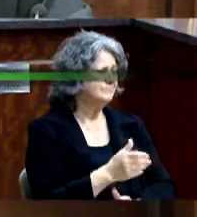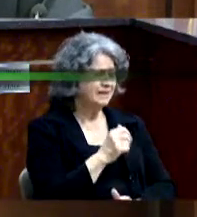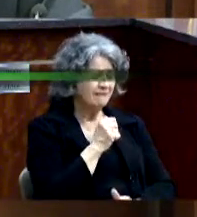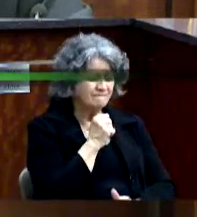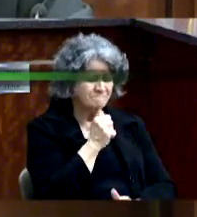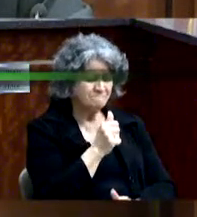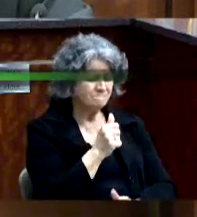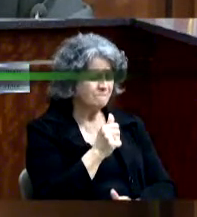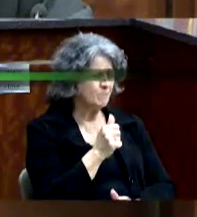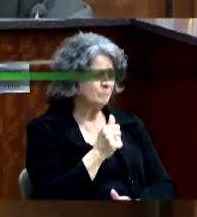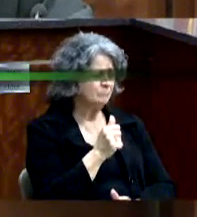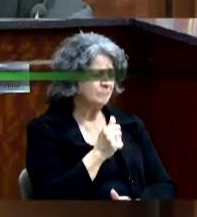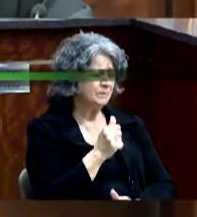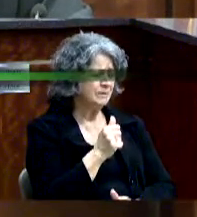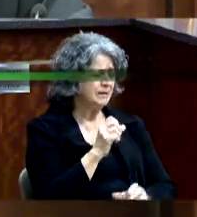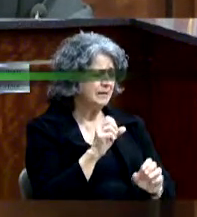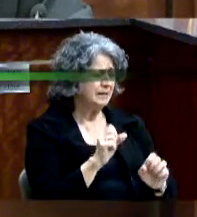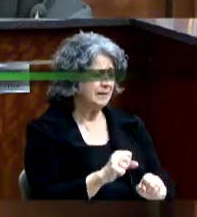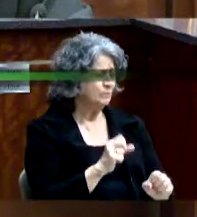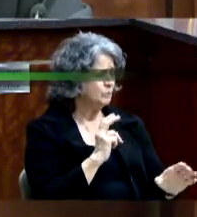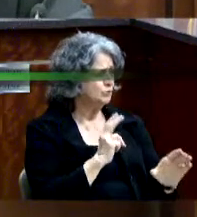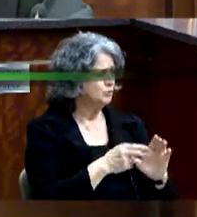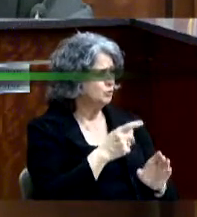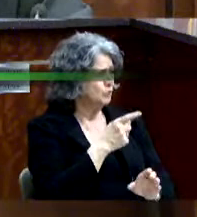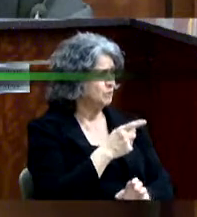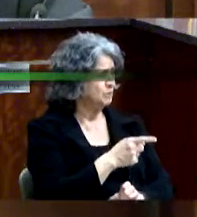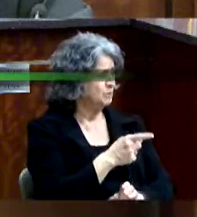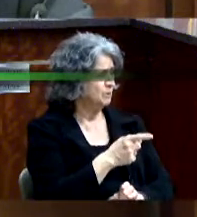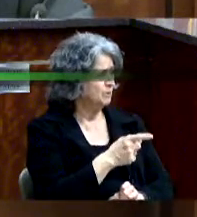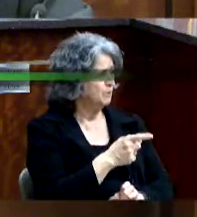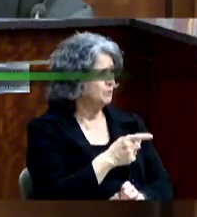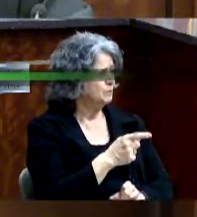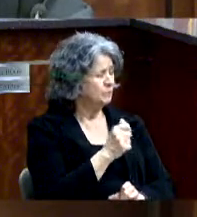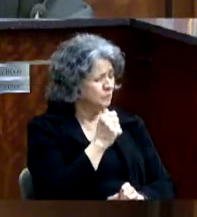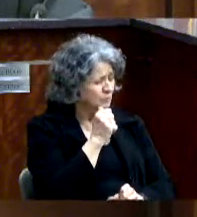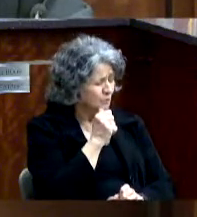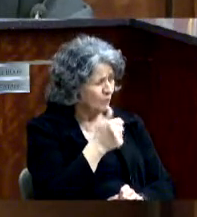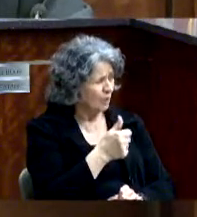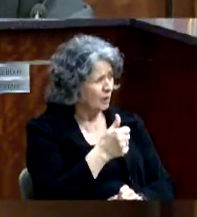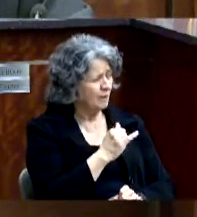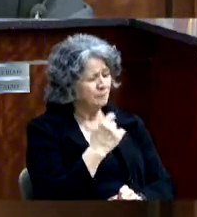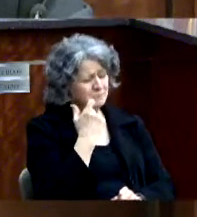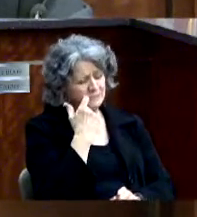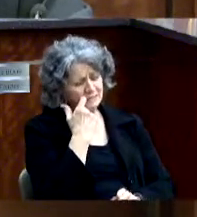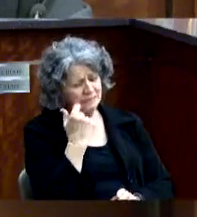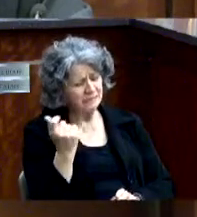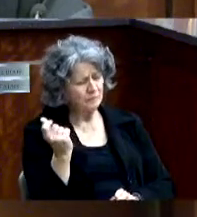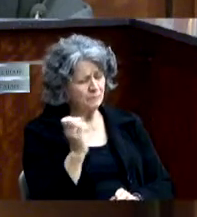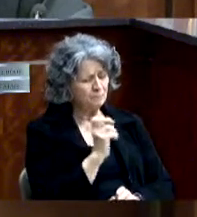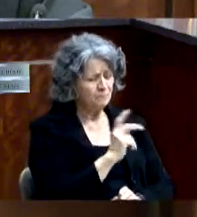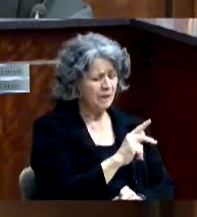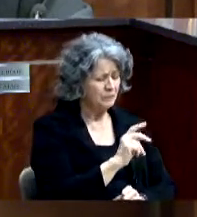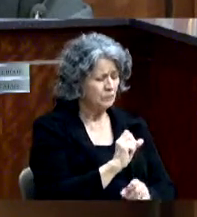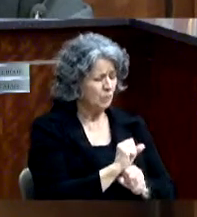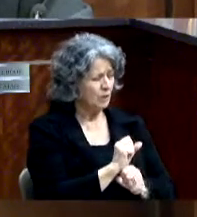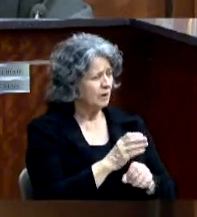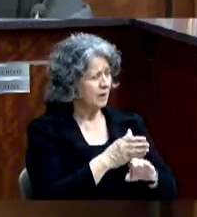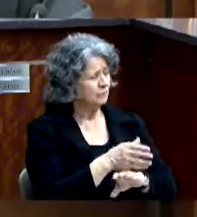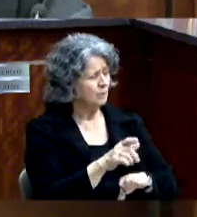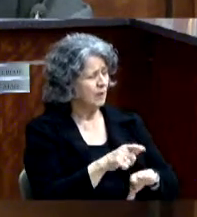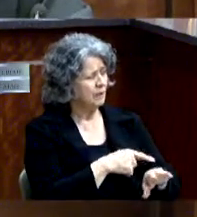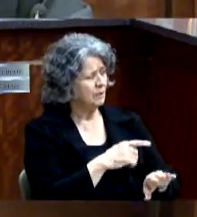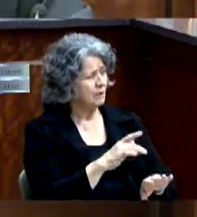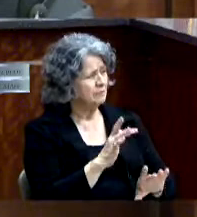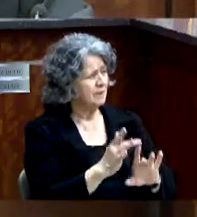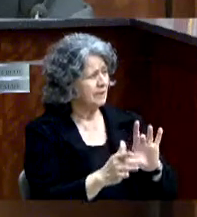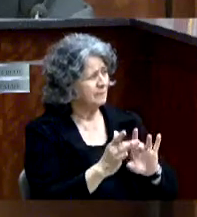join you and everyone to wish you well tomorrow, since I'm just returning back to work after a long absence